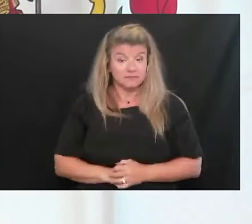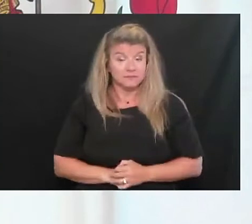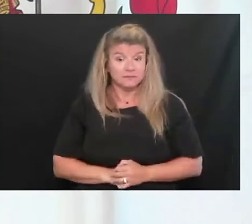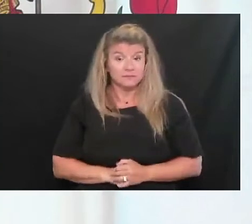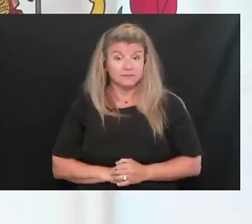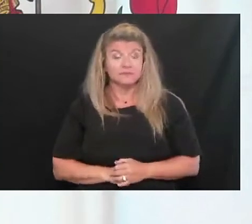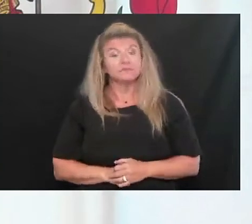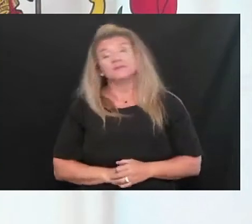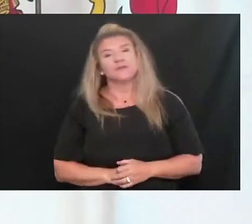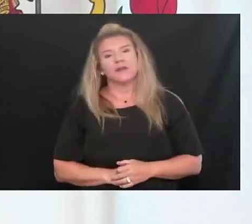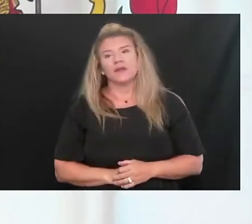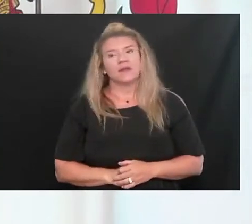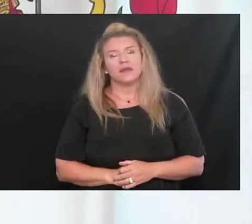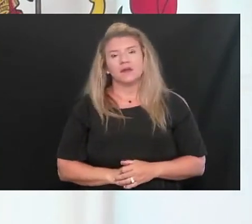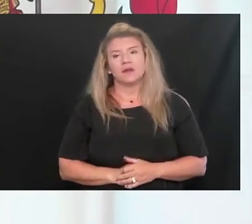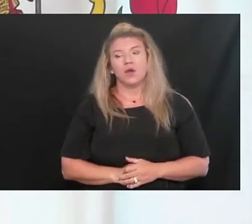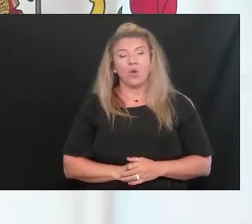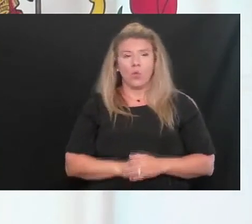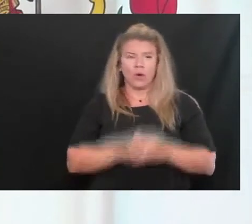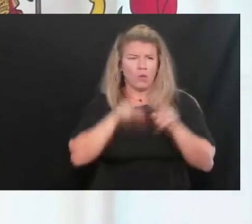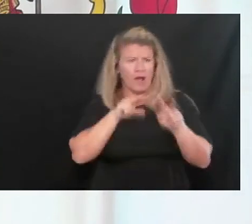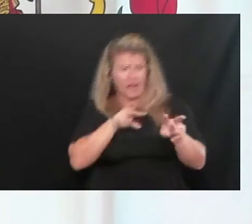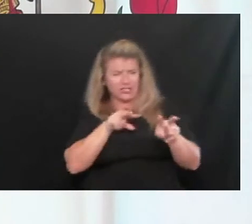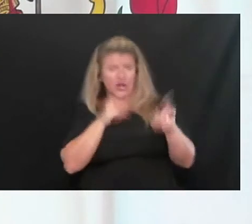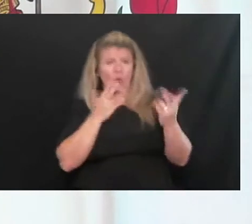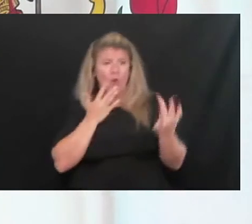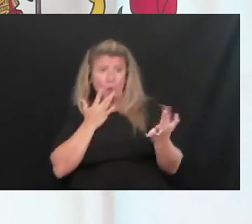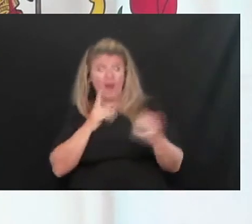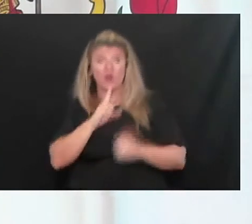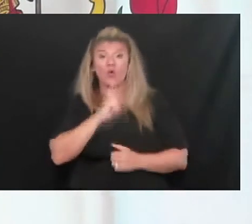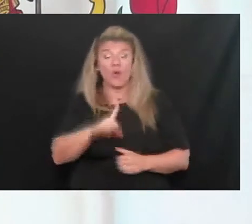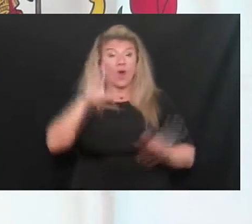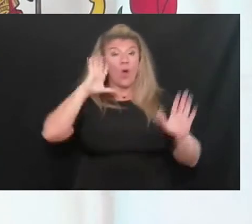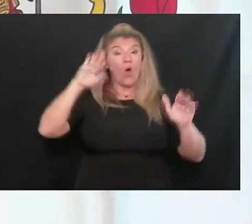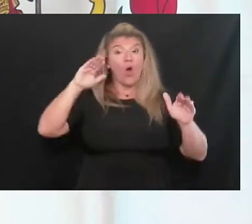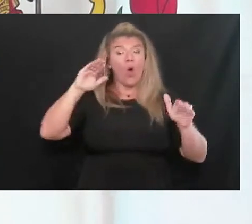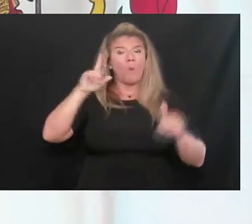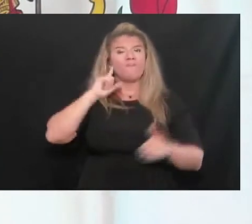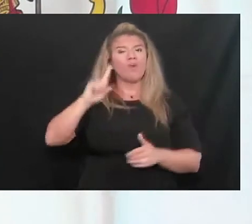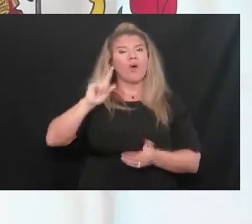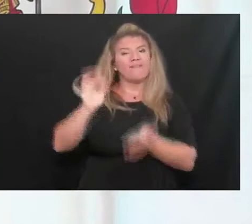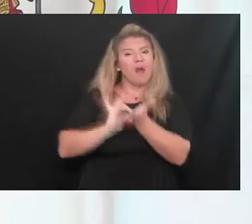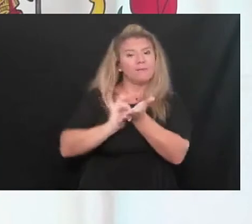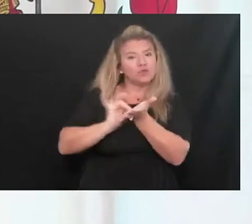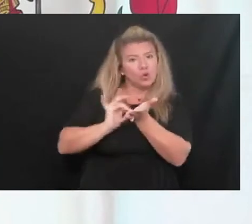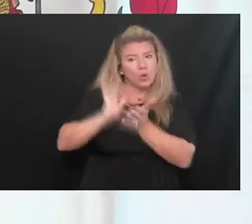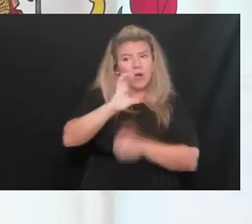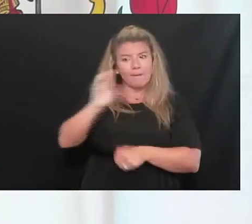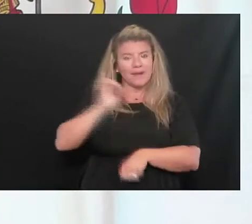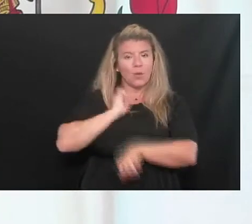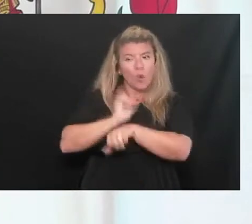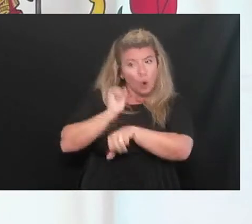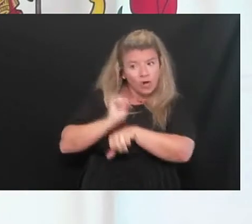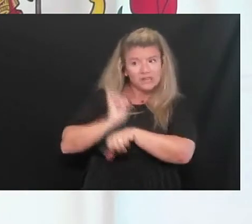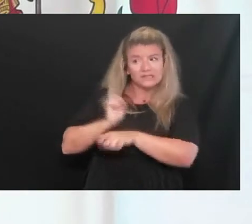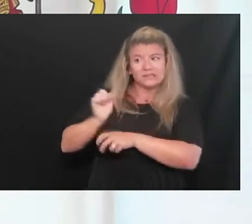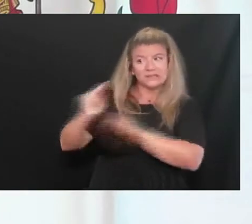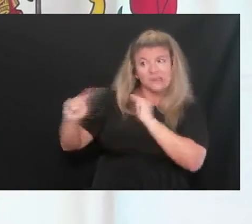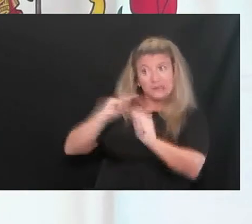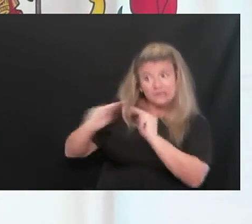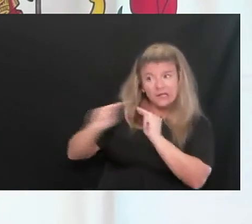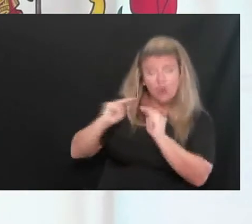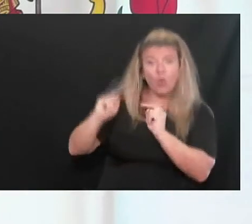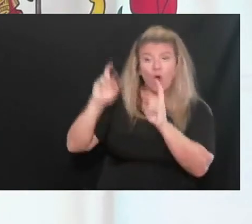know, we hold out real hope for a pharmaceutical company that we're working with, you know, and we hold out real